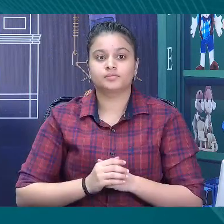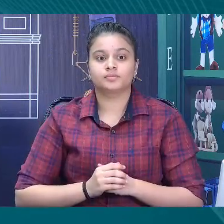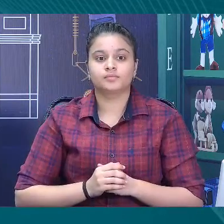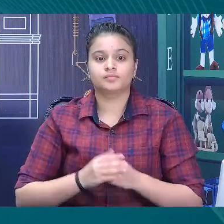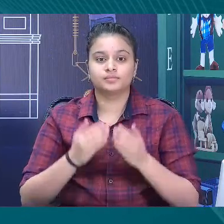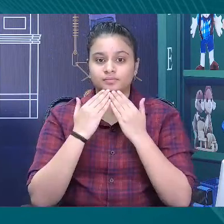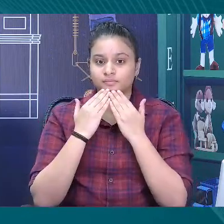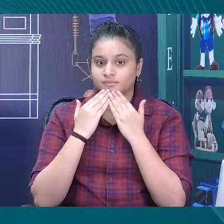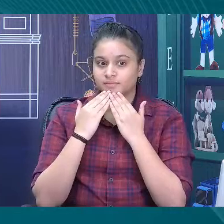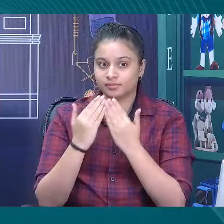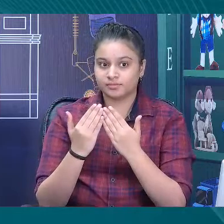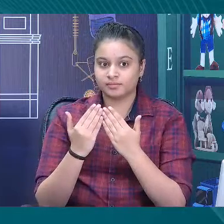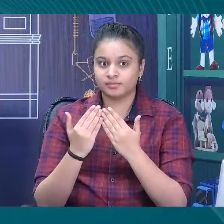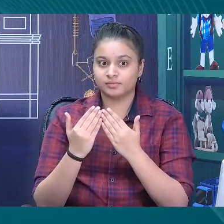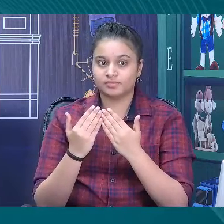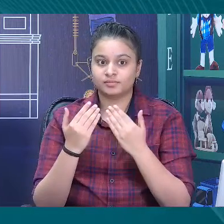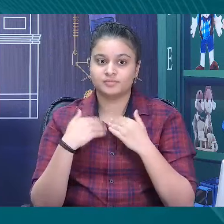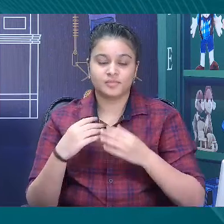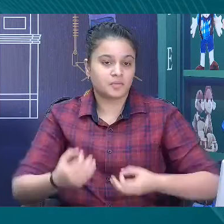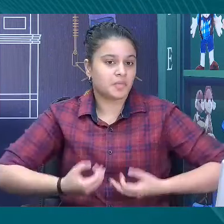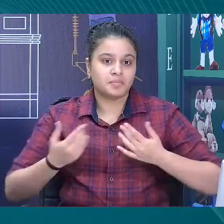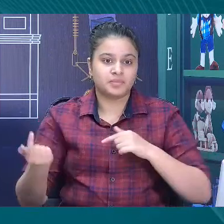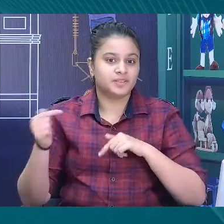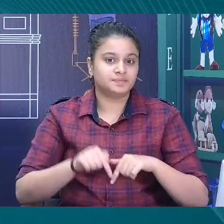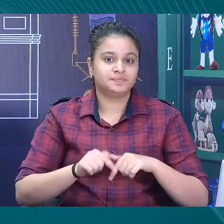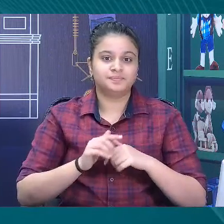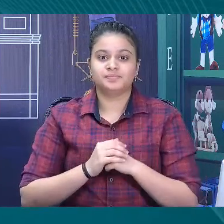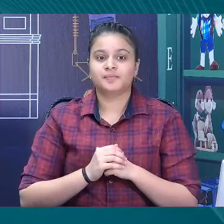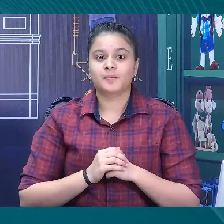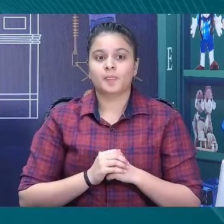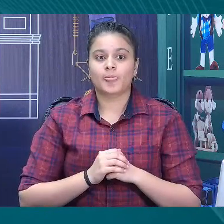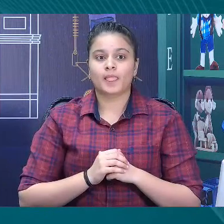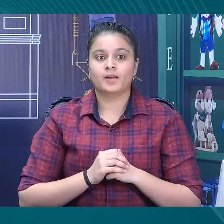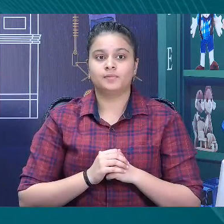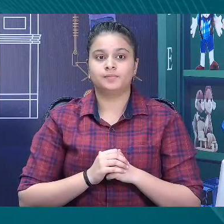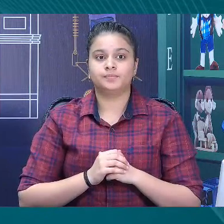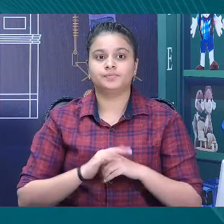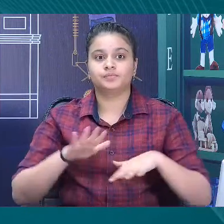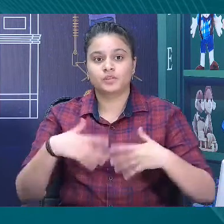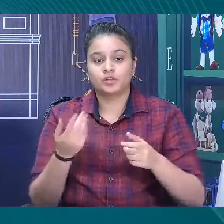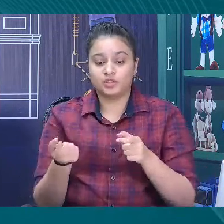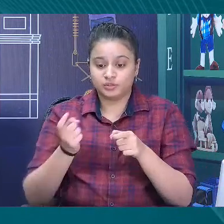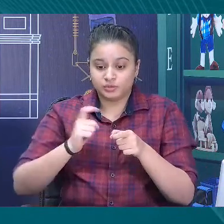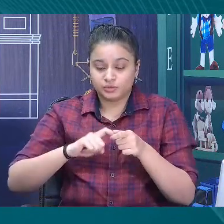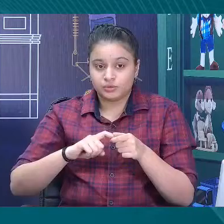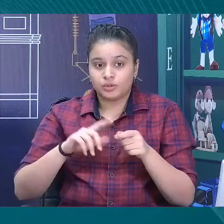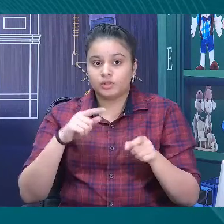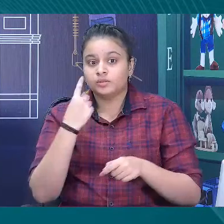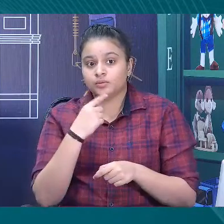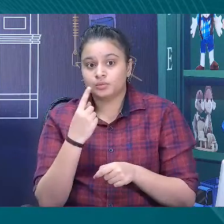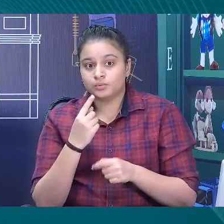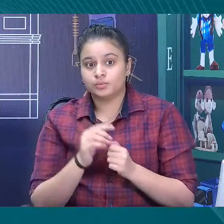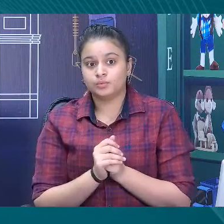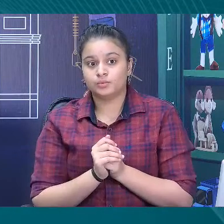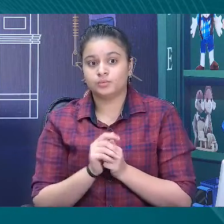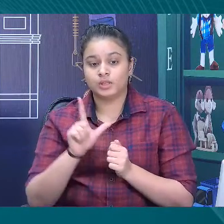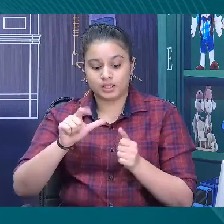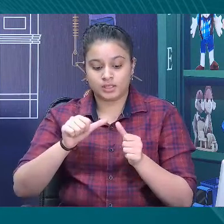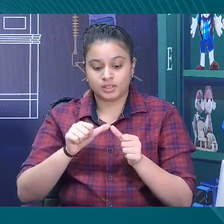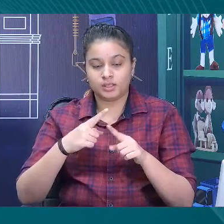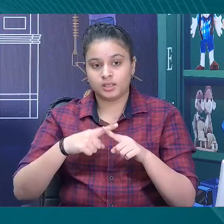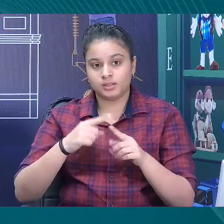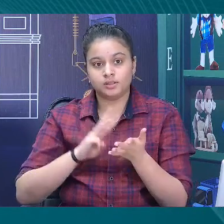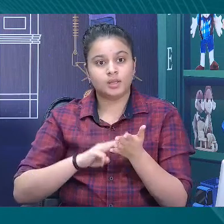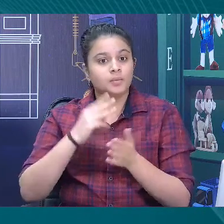Thank you. Privileged to be here, ma'am. And we're also joined by Ms. Lakshmi Krishnakumar. She